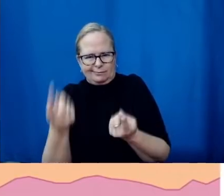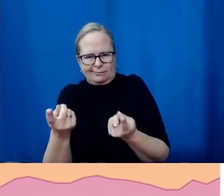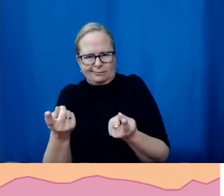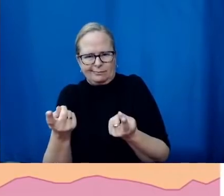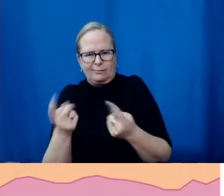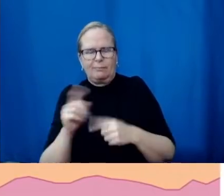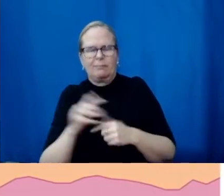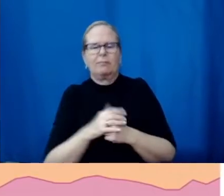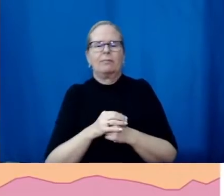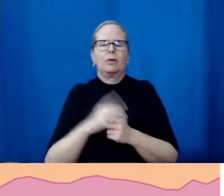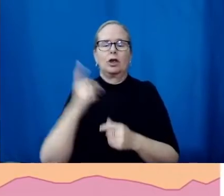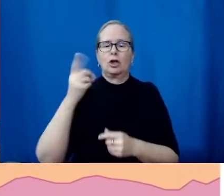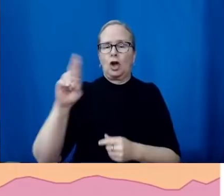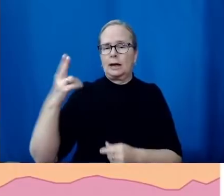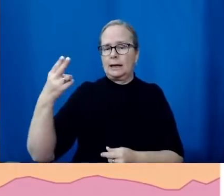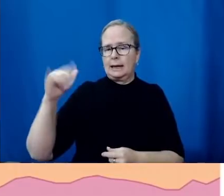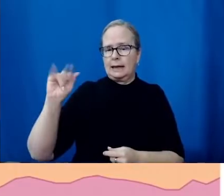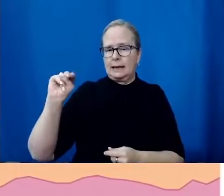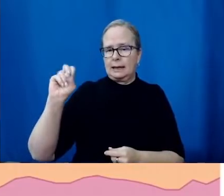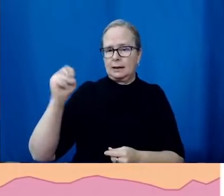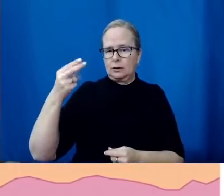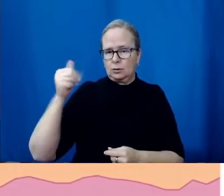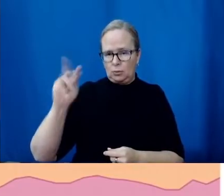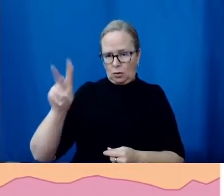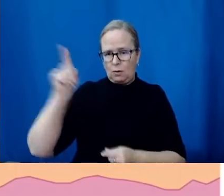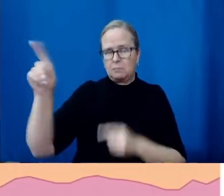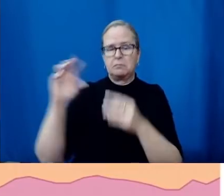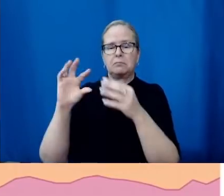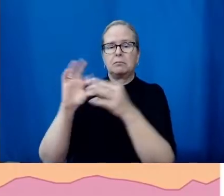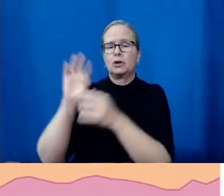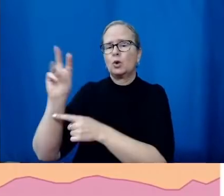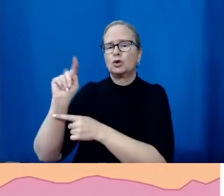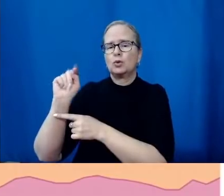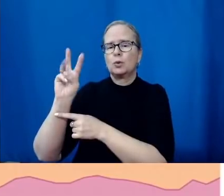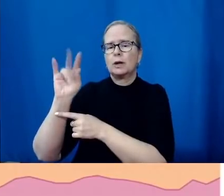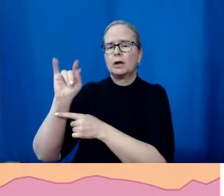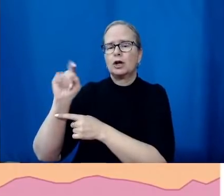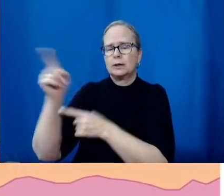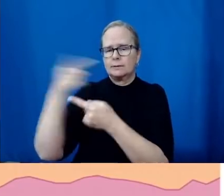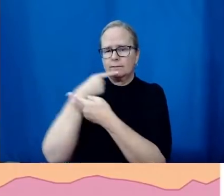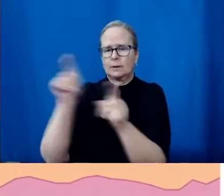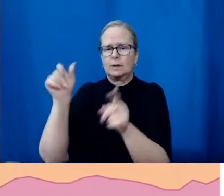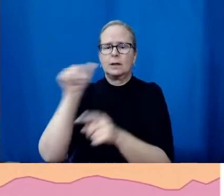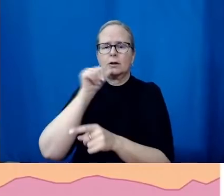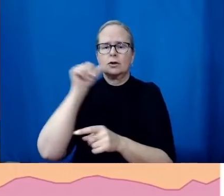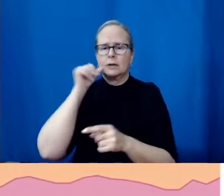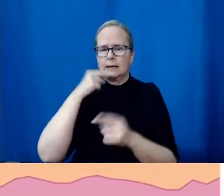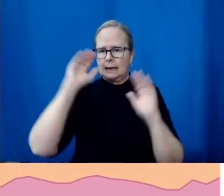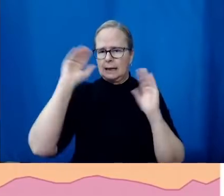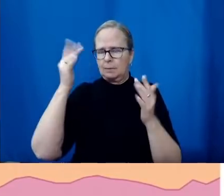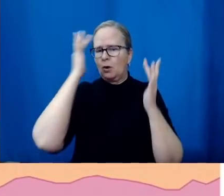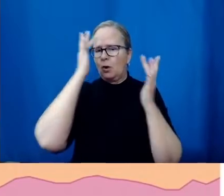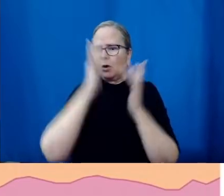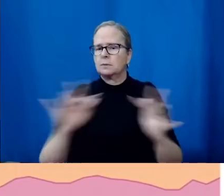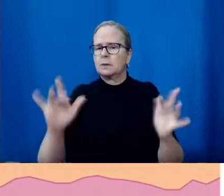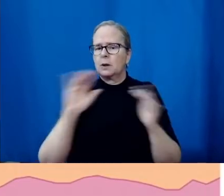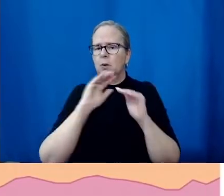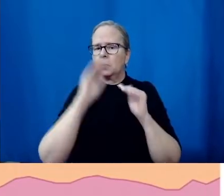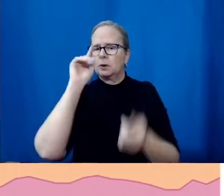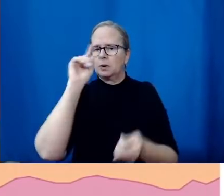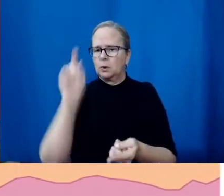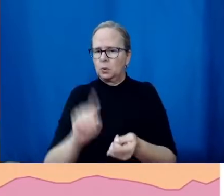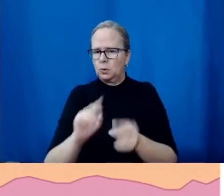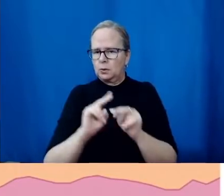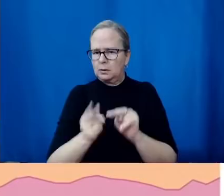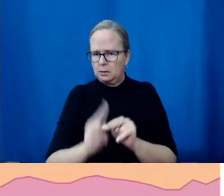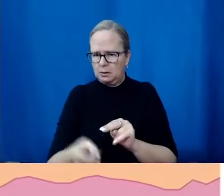of both Dr. Hinshaw's Twitter account yesterday saying hospitalizations look like they're dropping, and also